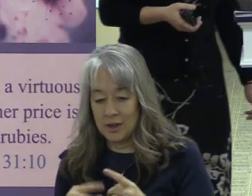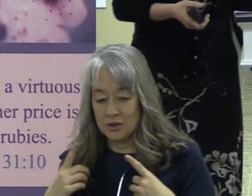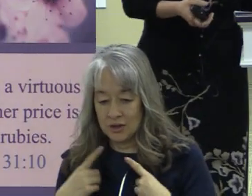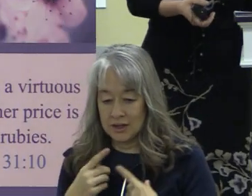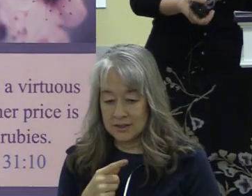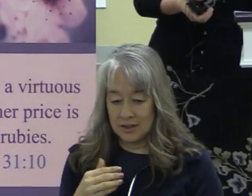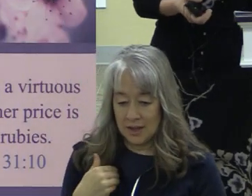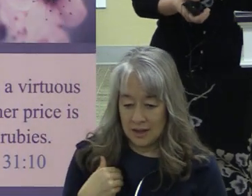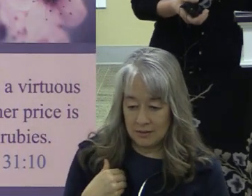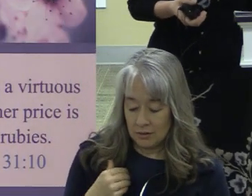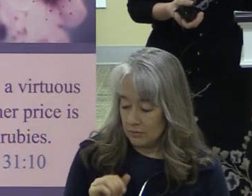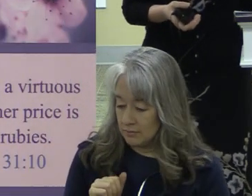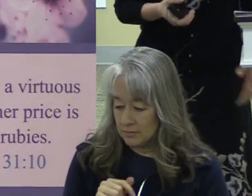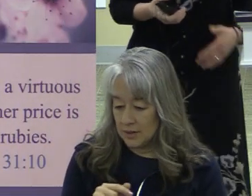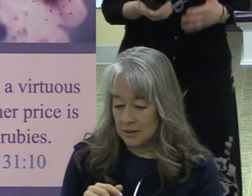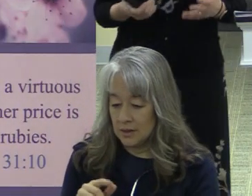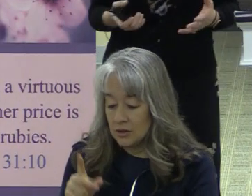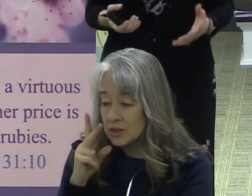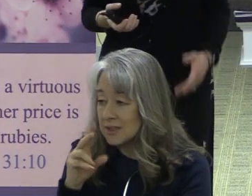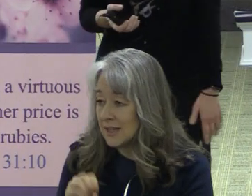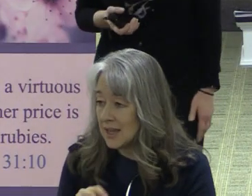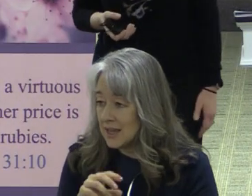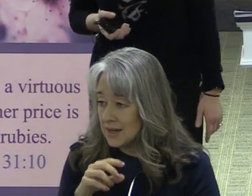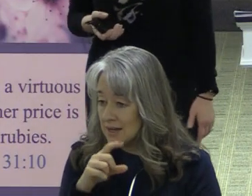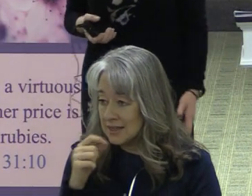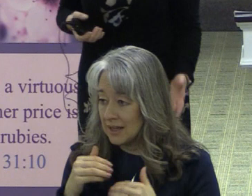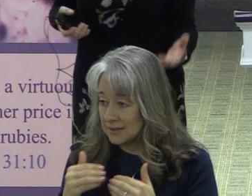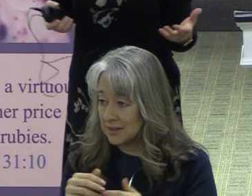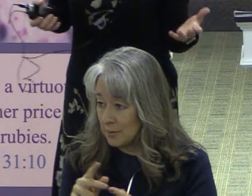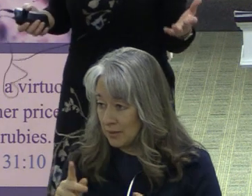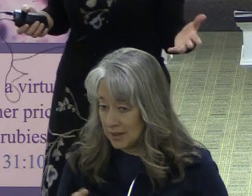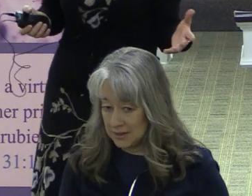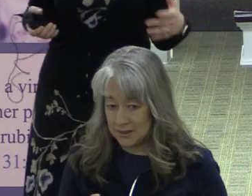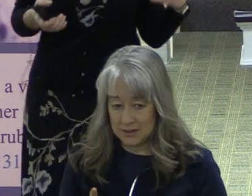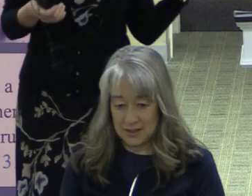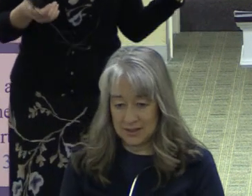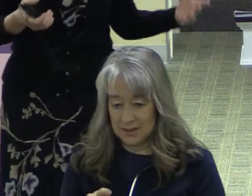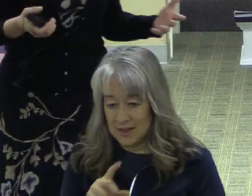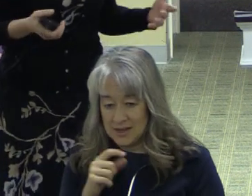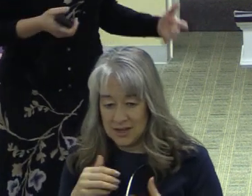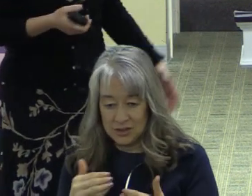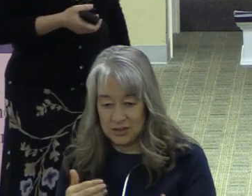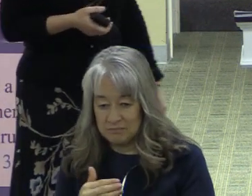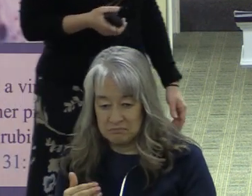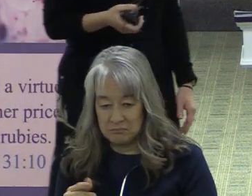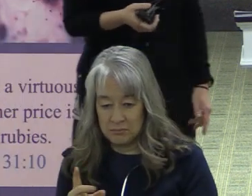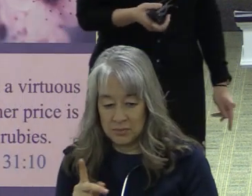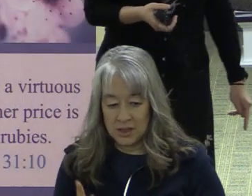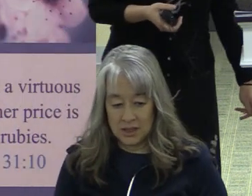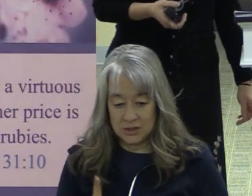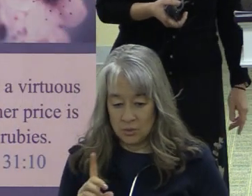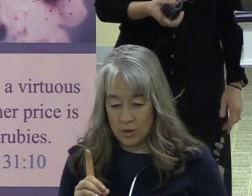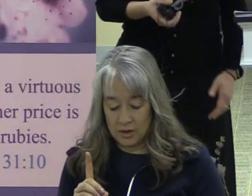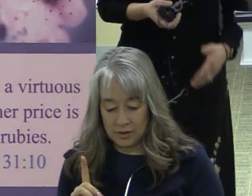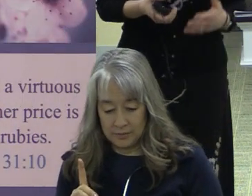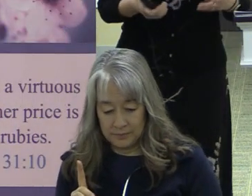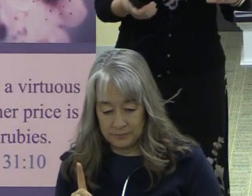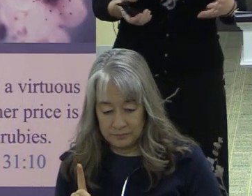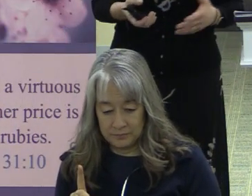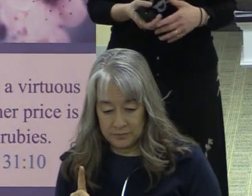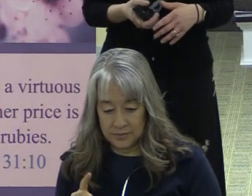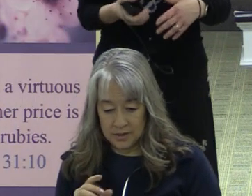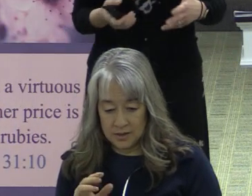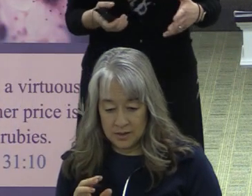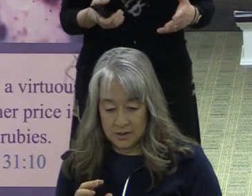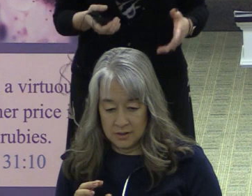that they're seen in desolate places. They're like this desert, this kind of place where they're kind of